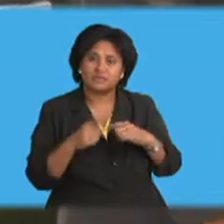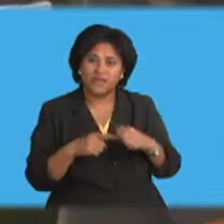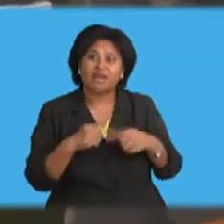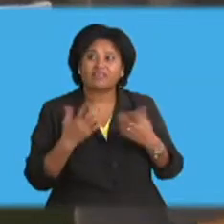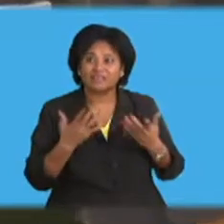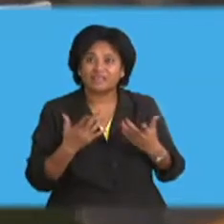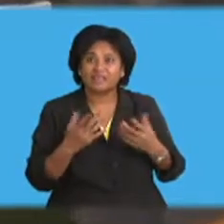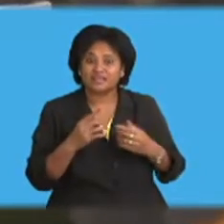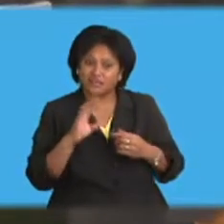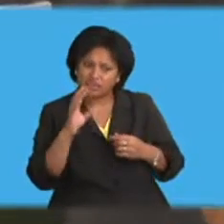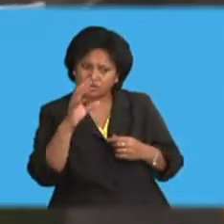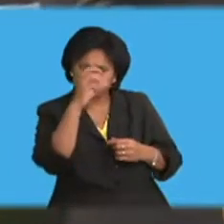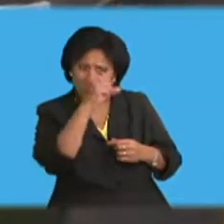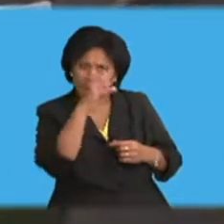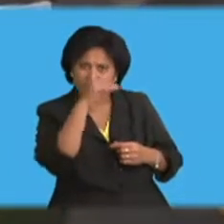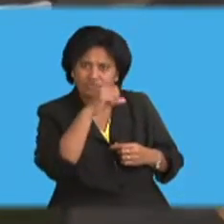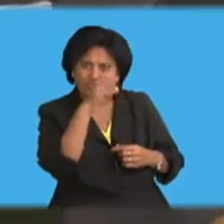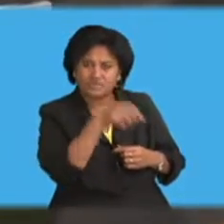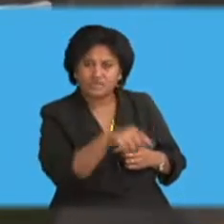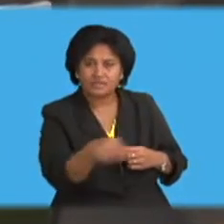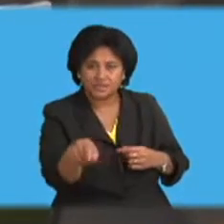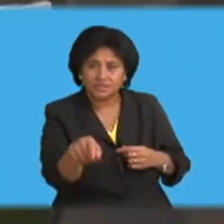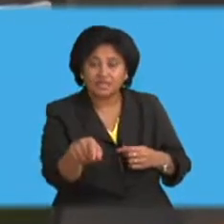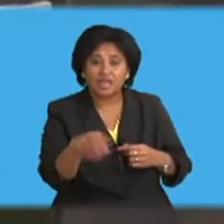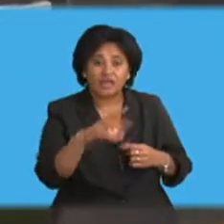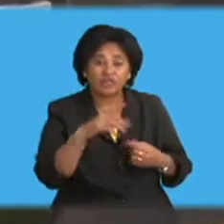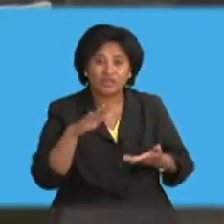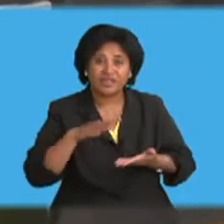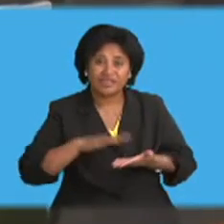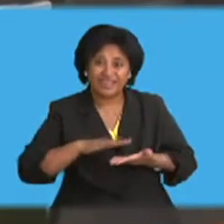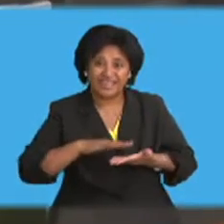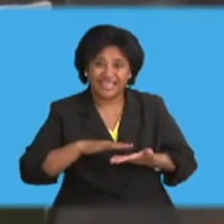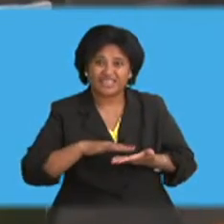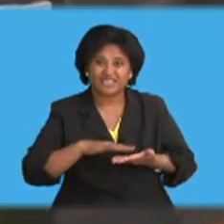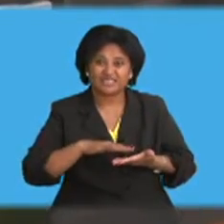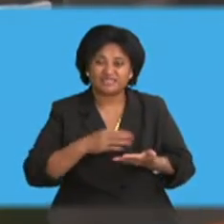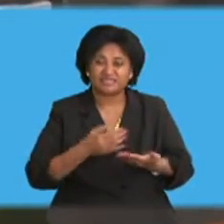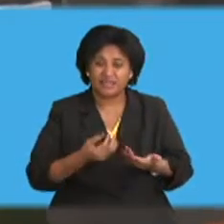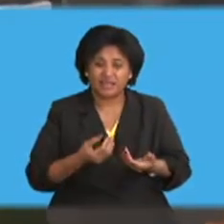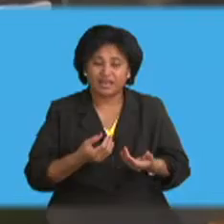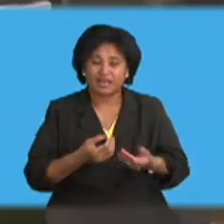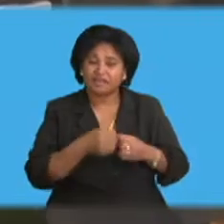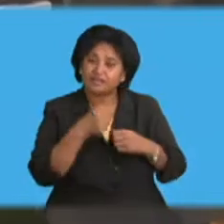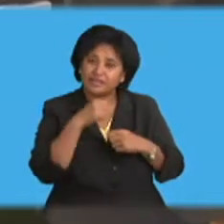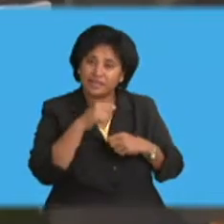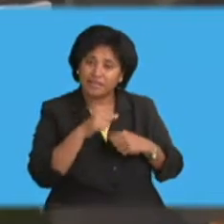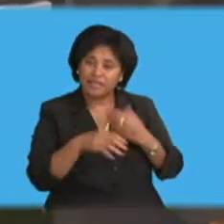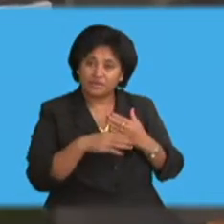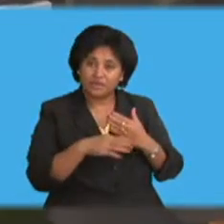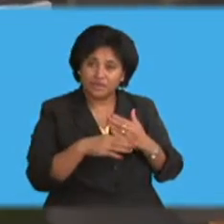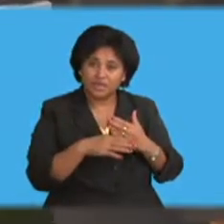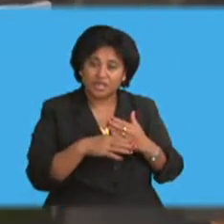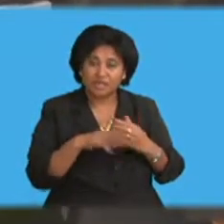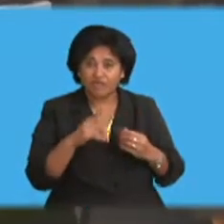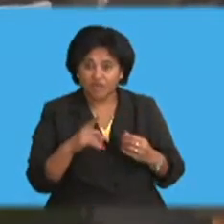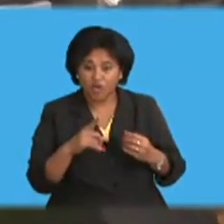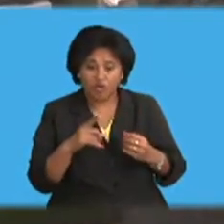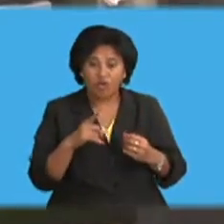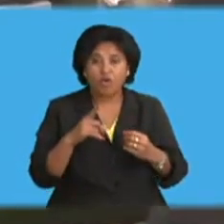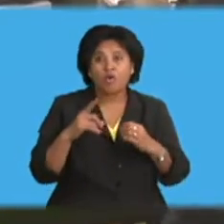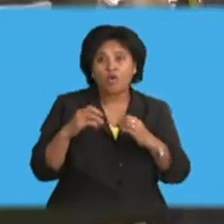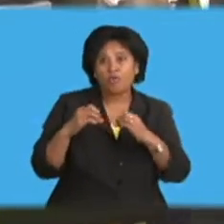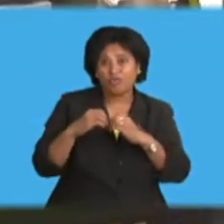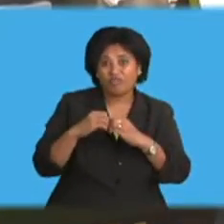clinical signs, but in the eradication campaign for bovine tuberculosis,